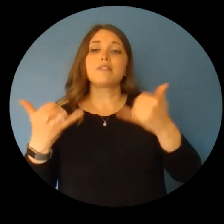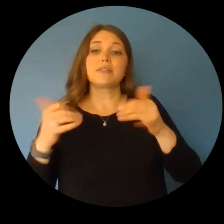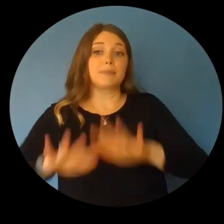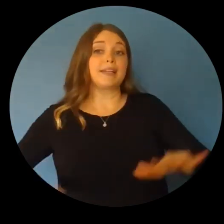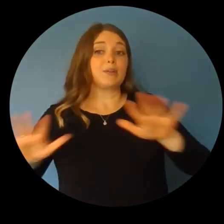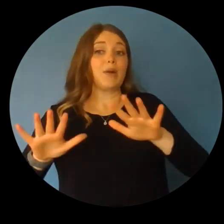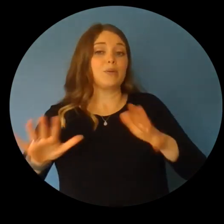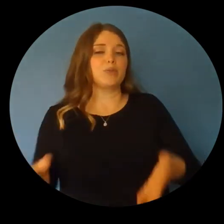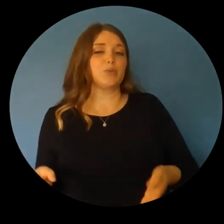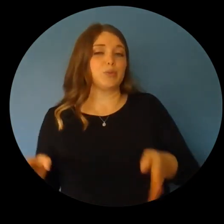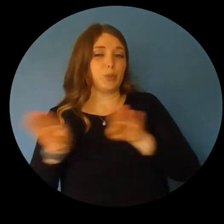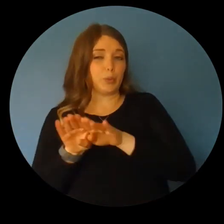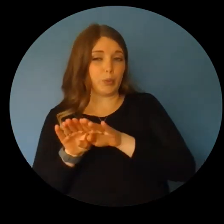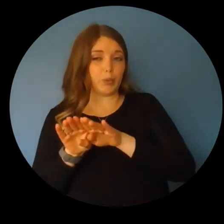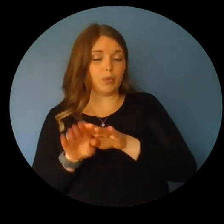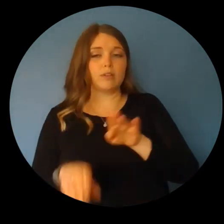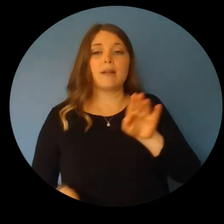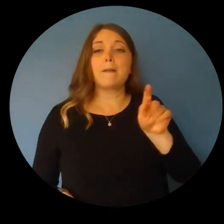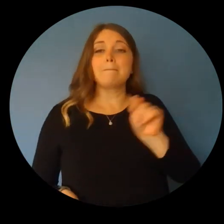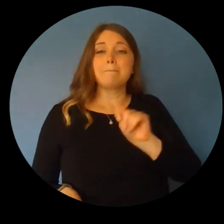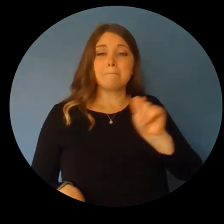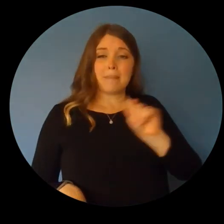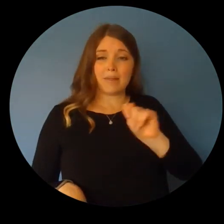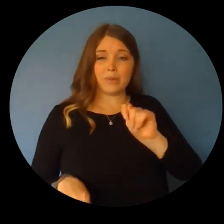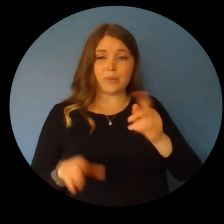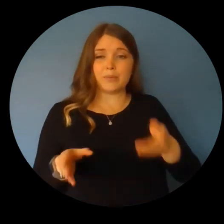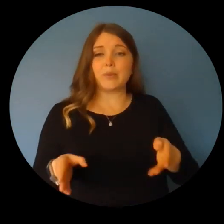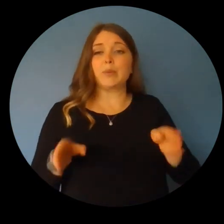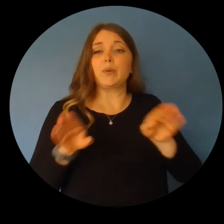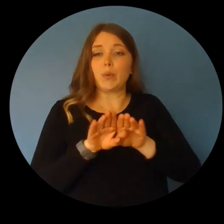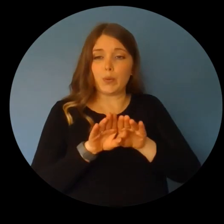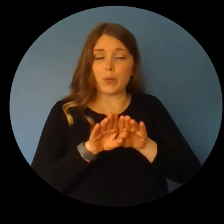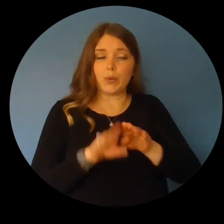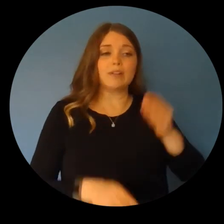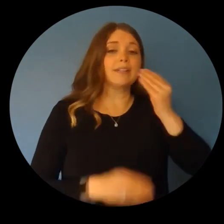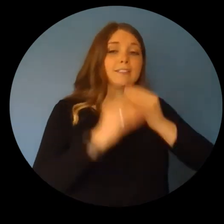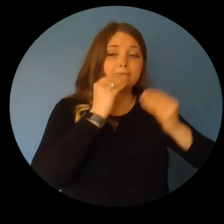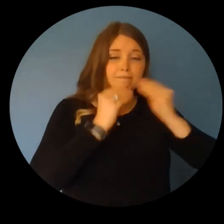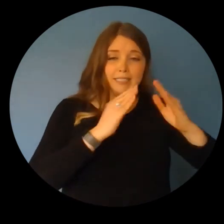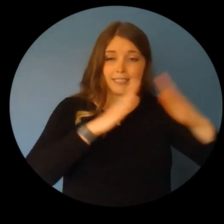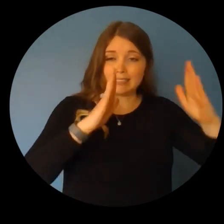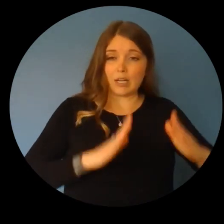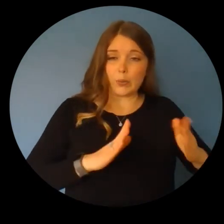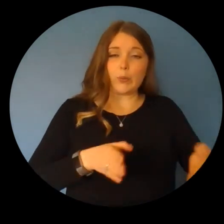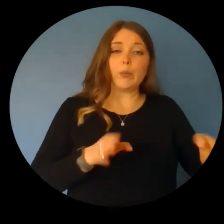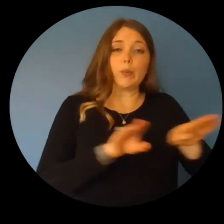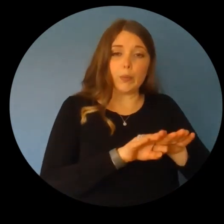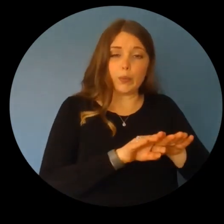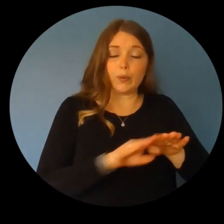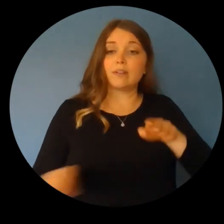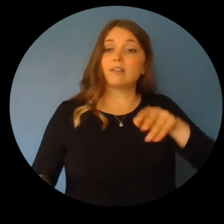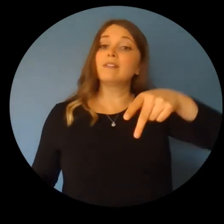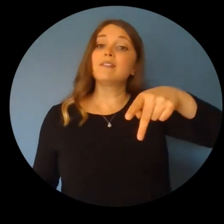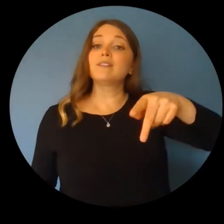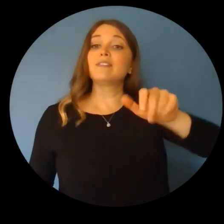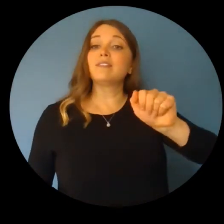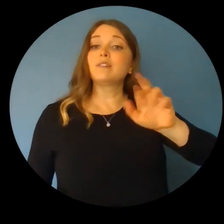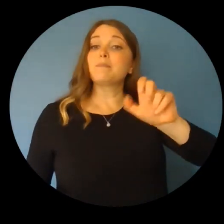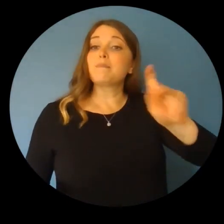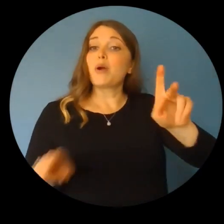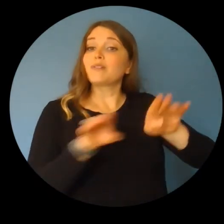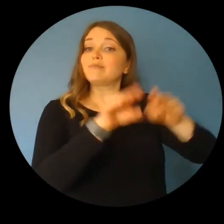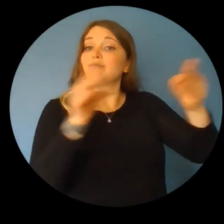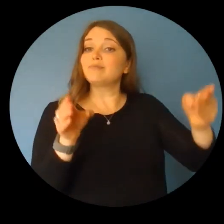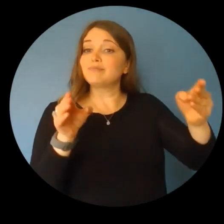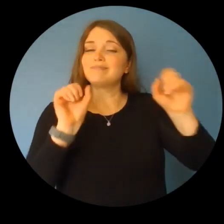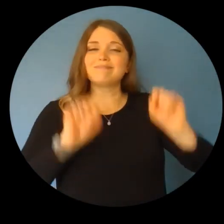down. We also have our bathrooms closed down and our picnic shelters. You can still go to the park and you can walk on the trails or